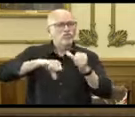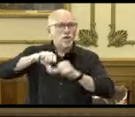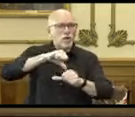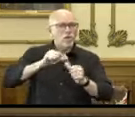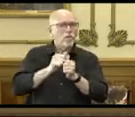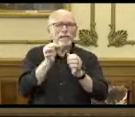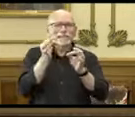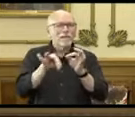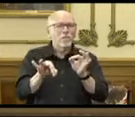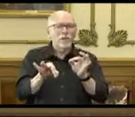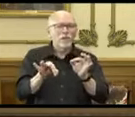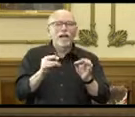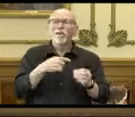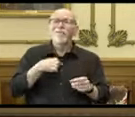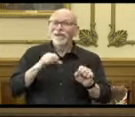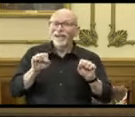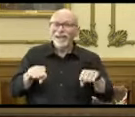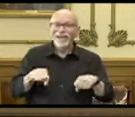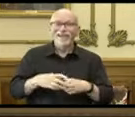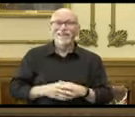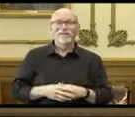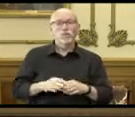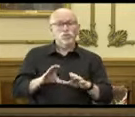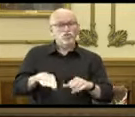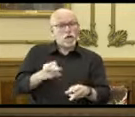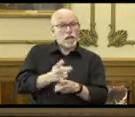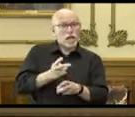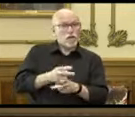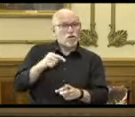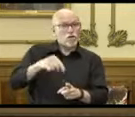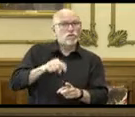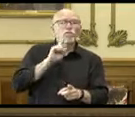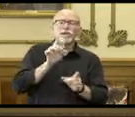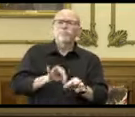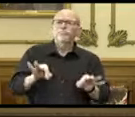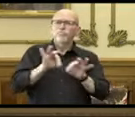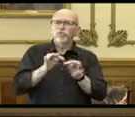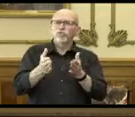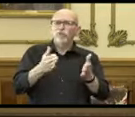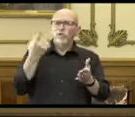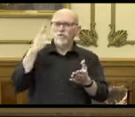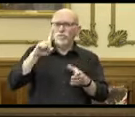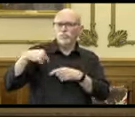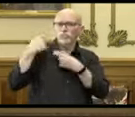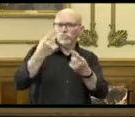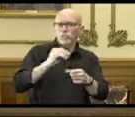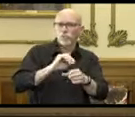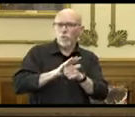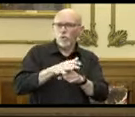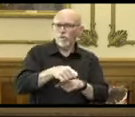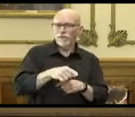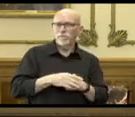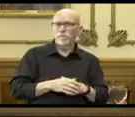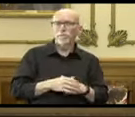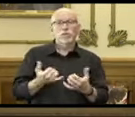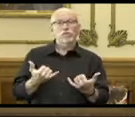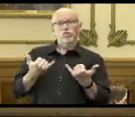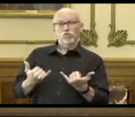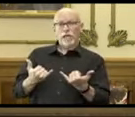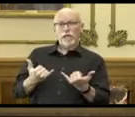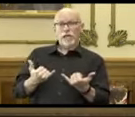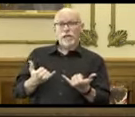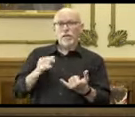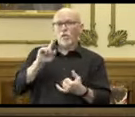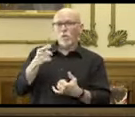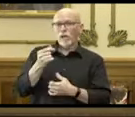measures, and we can. Childcare has been an essential service for the duration of the COVID pandemic. Today,